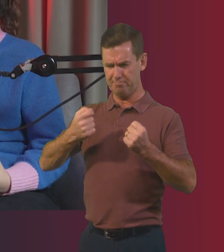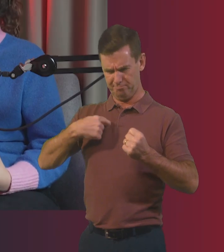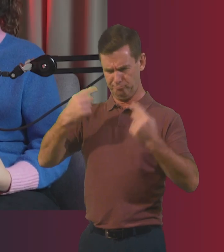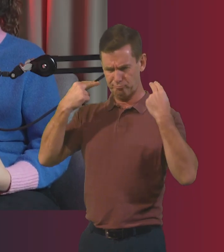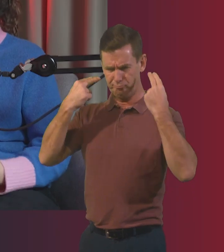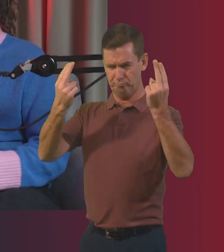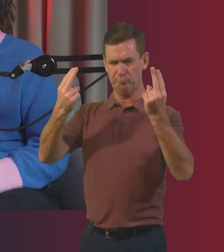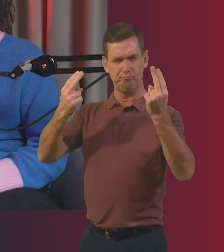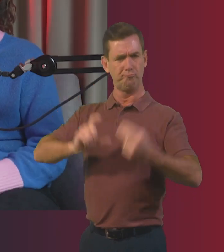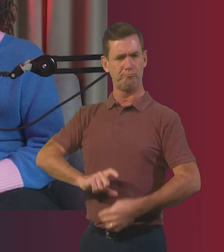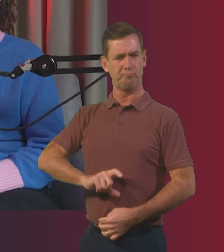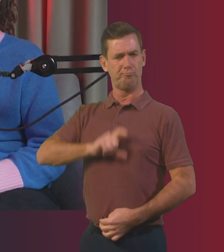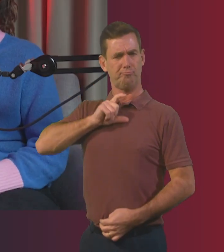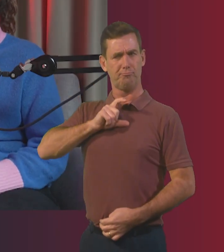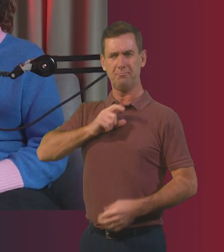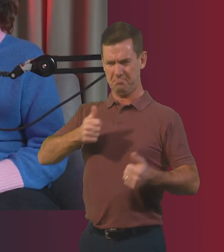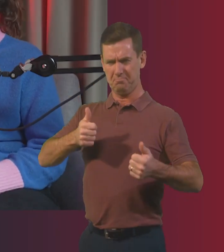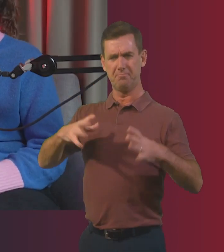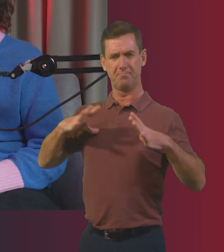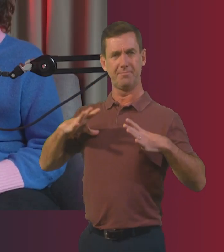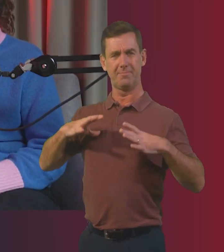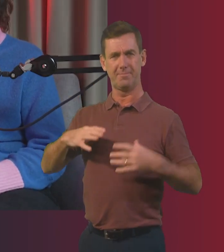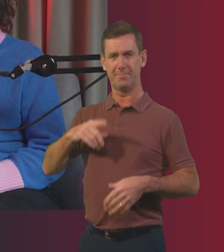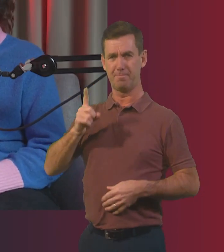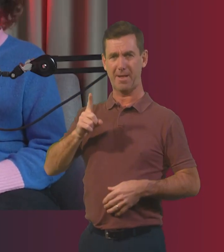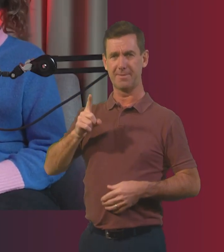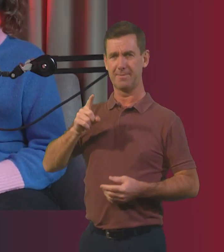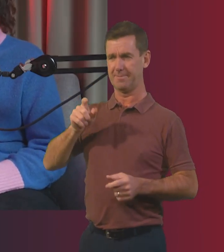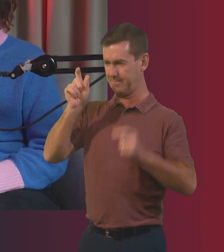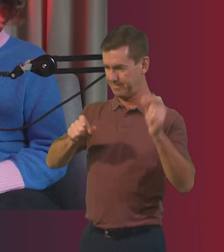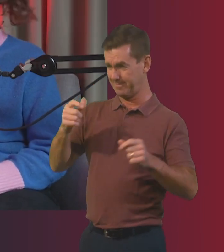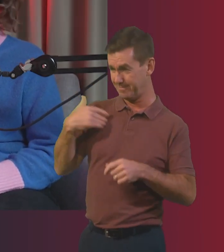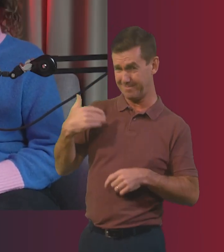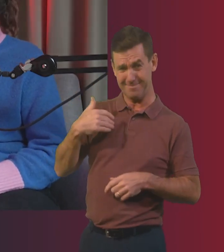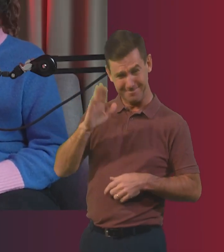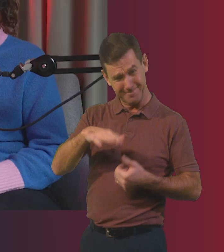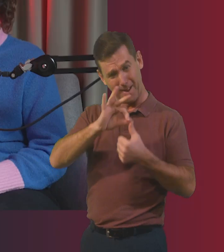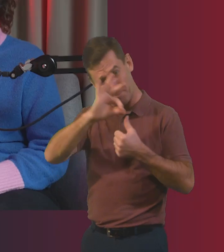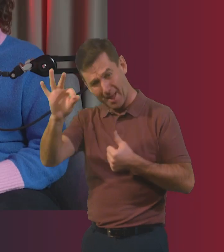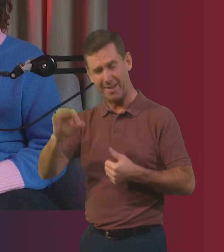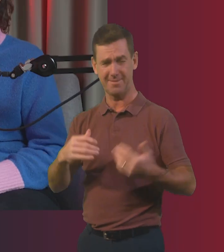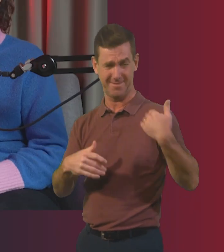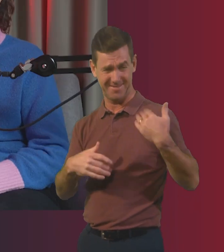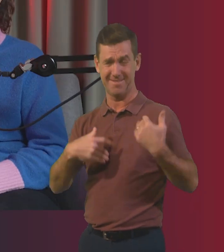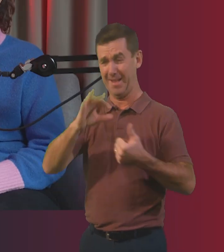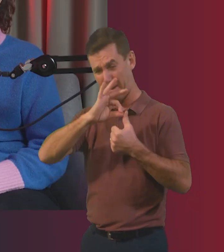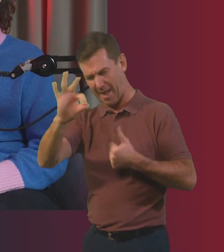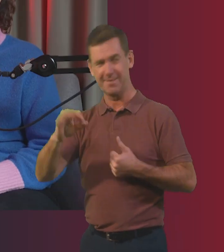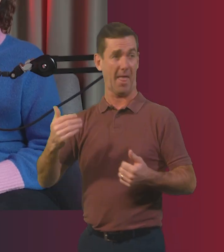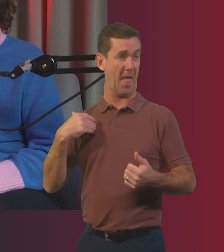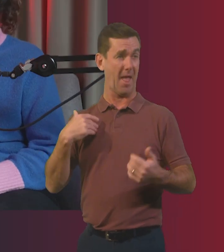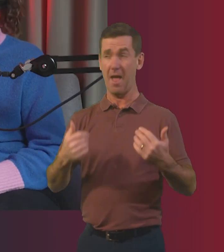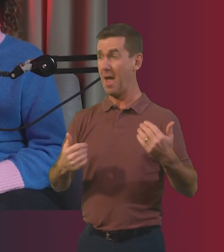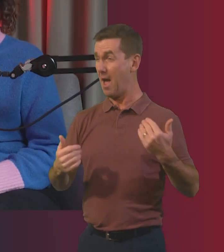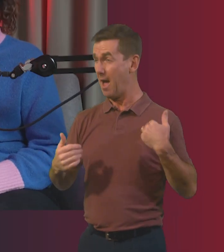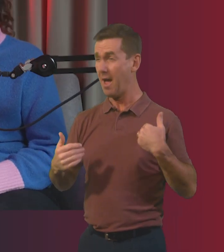had the confidence to do it. But it did take a lot of people going, have you applied? You should apply. Please apply. And those are